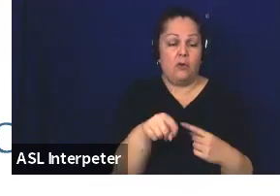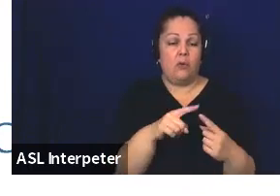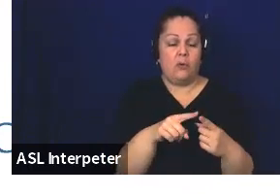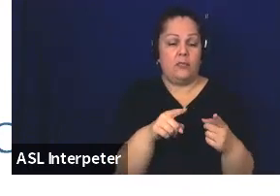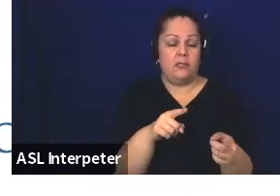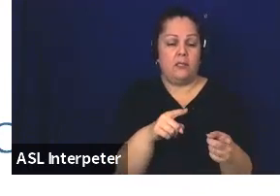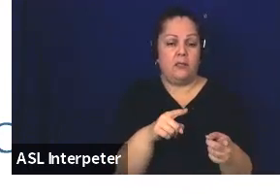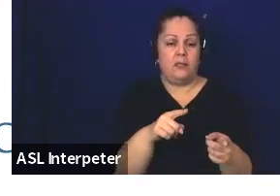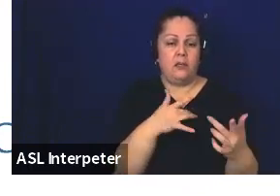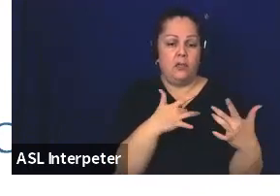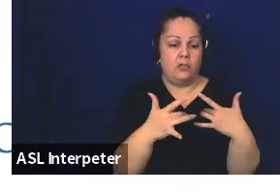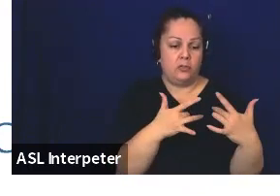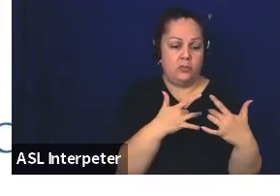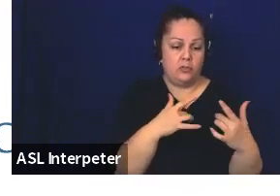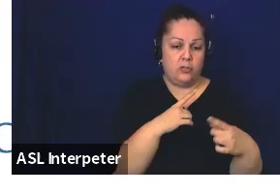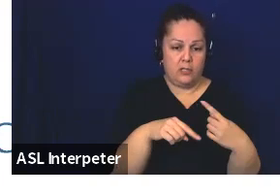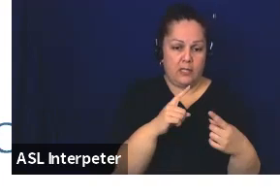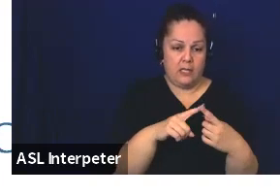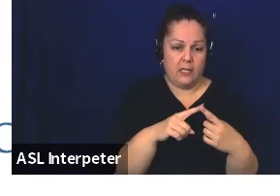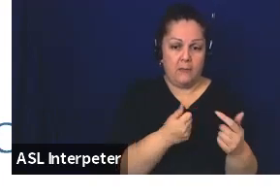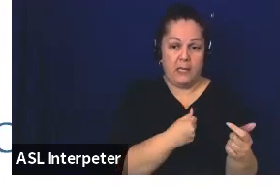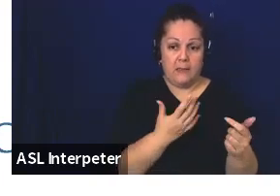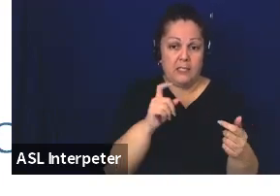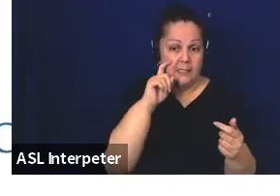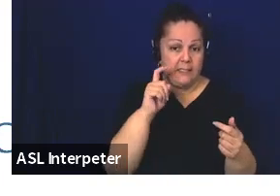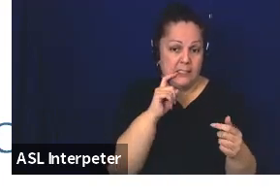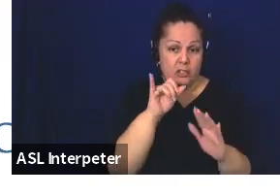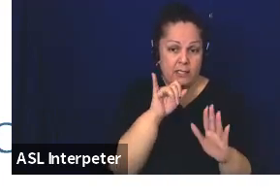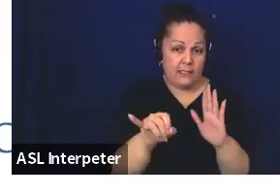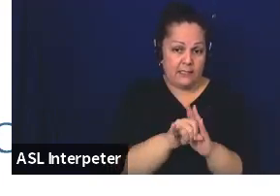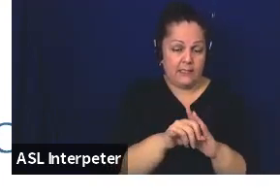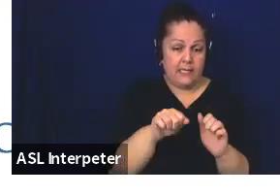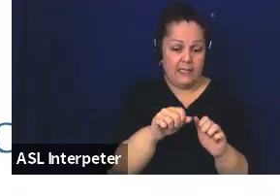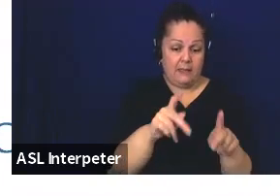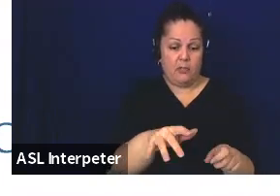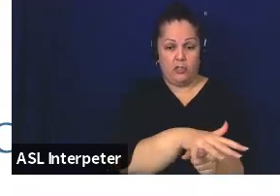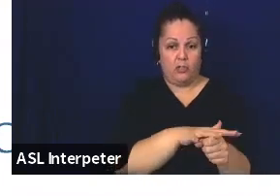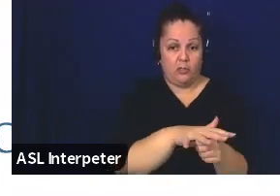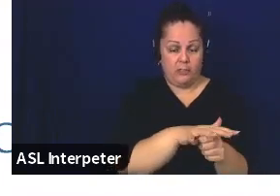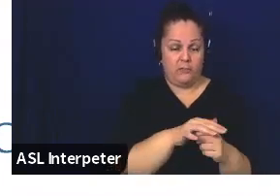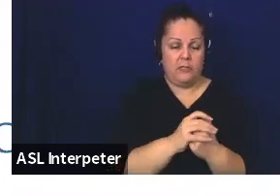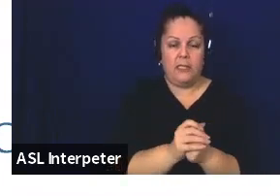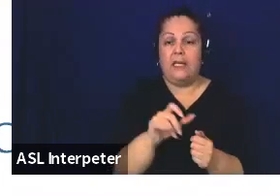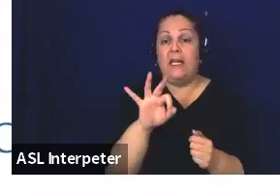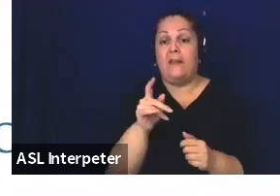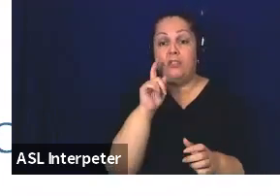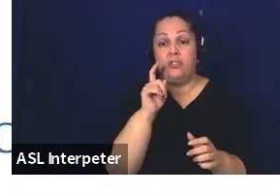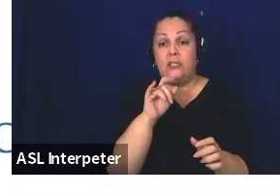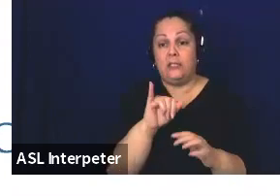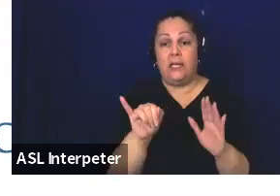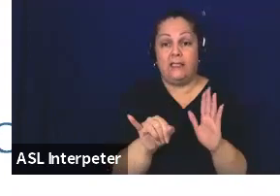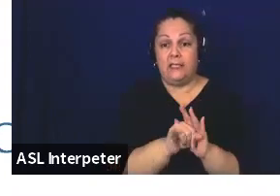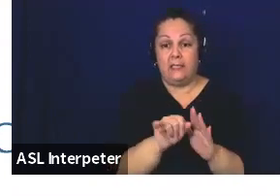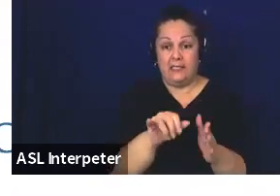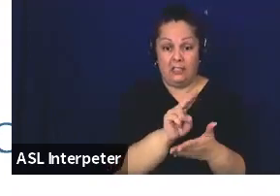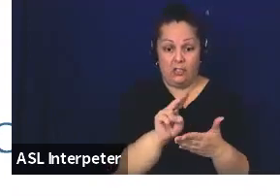are concerns around expression of gender identity in the individual's location. If gender identity is being